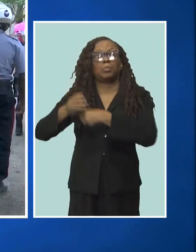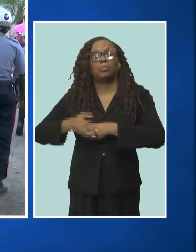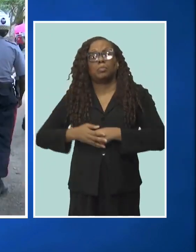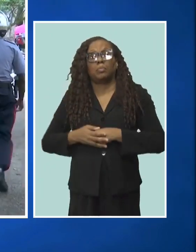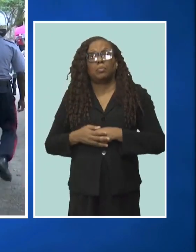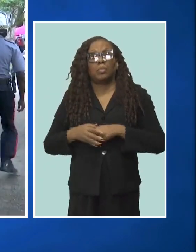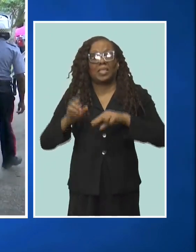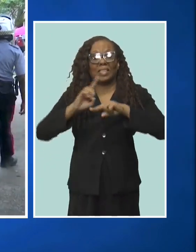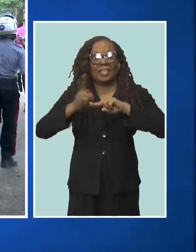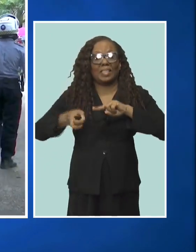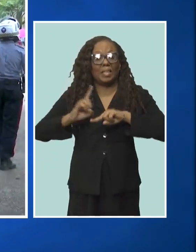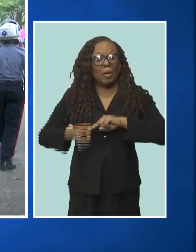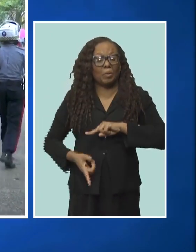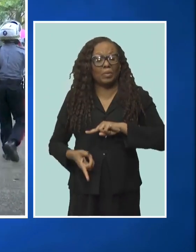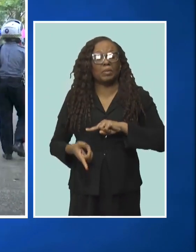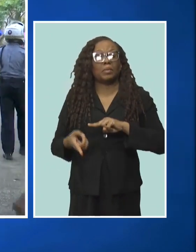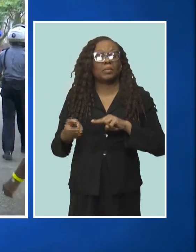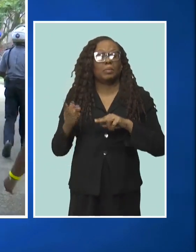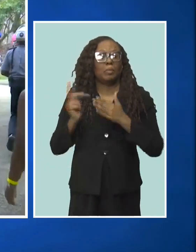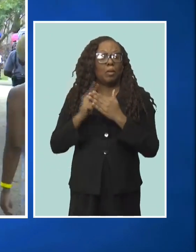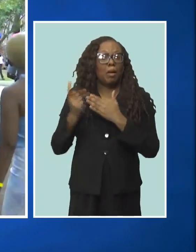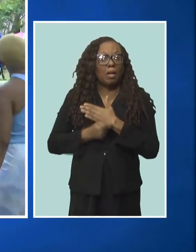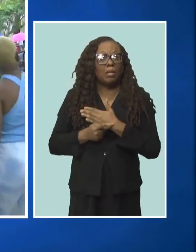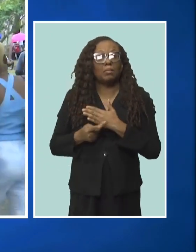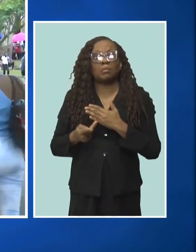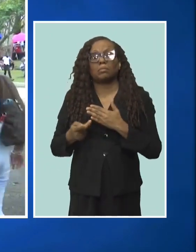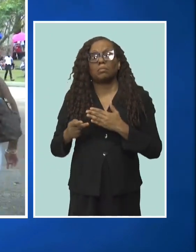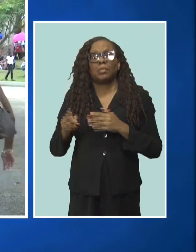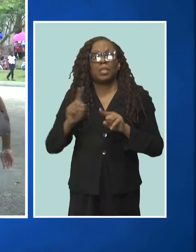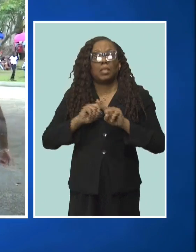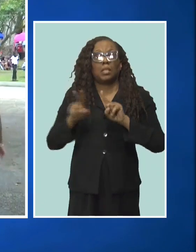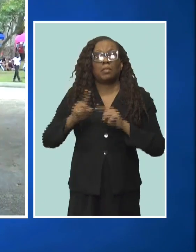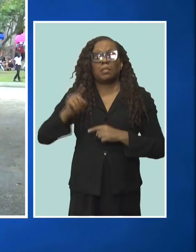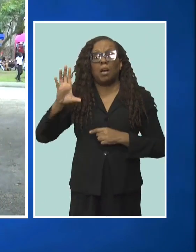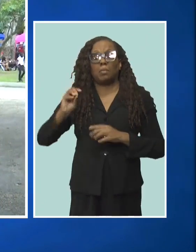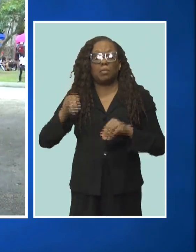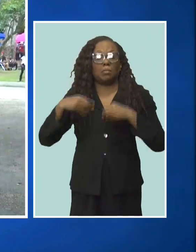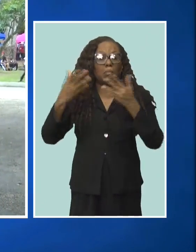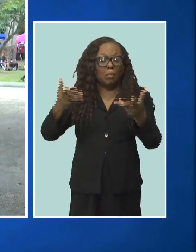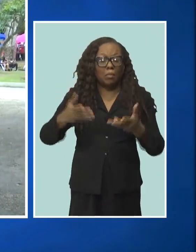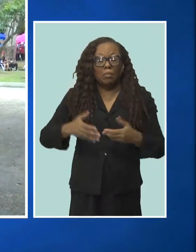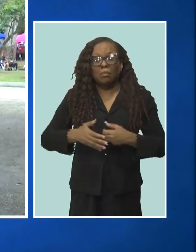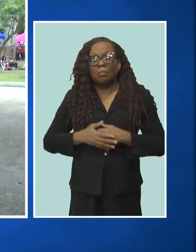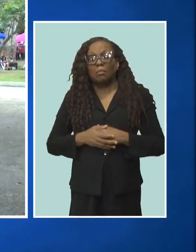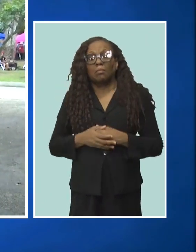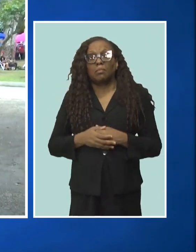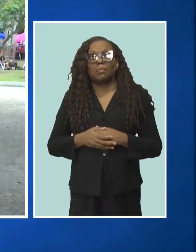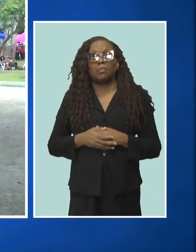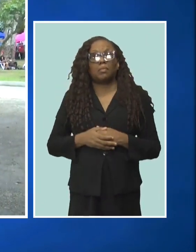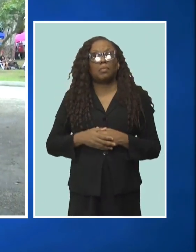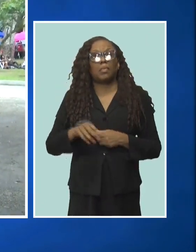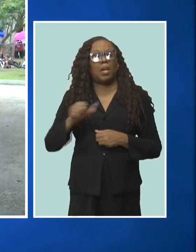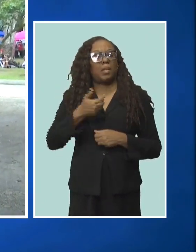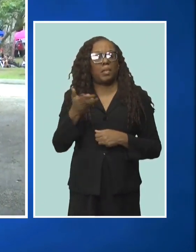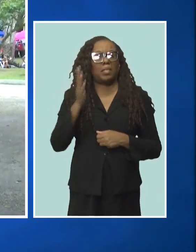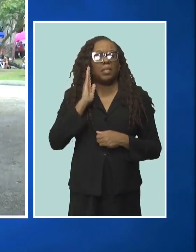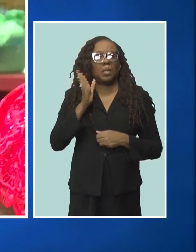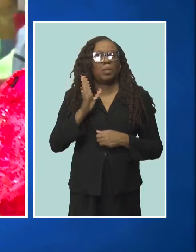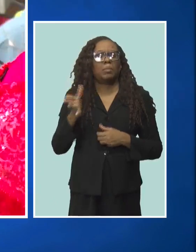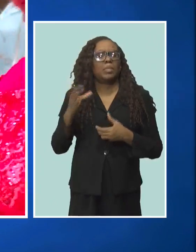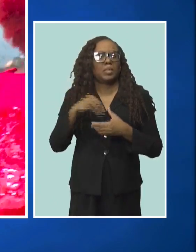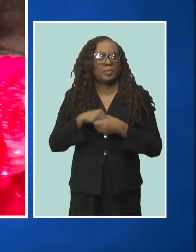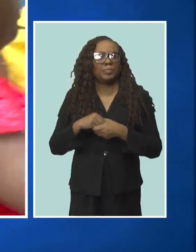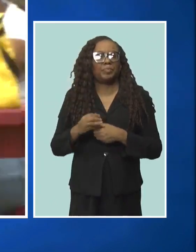discount programs from different firms, and lots of other things that we will have coming on board.